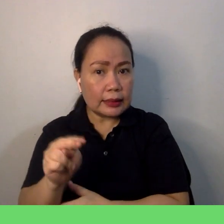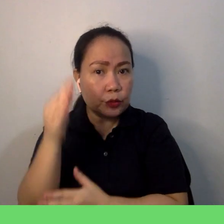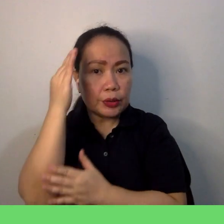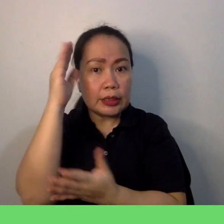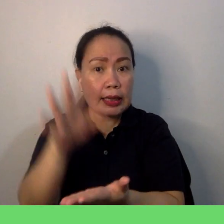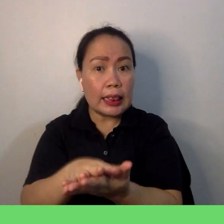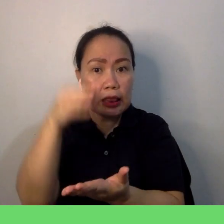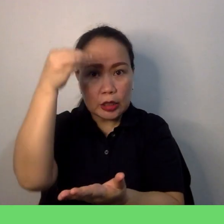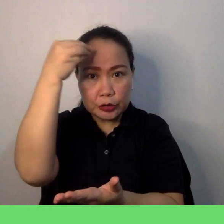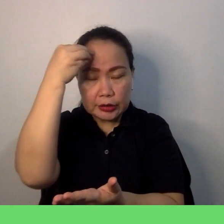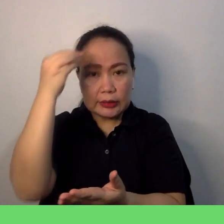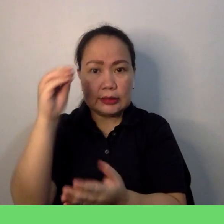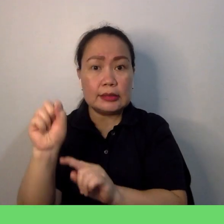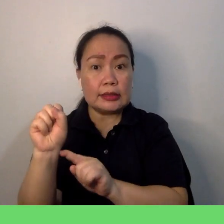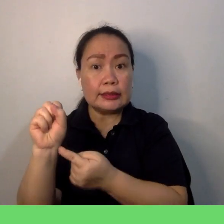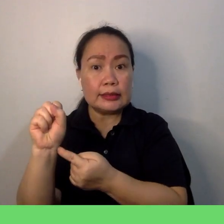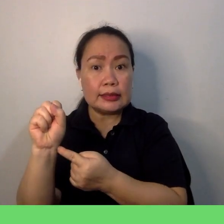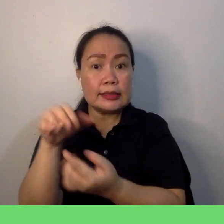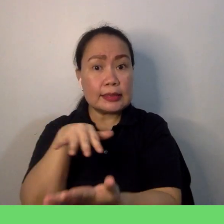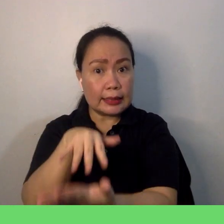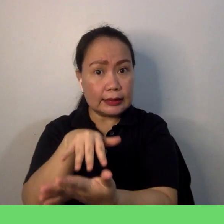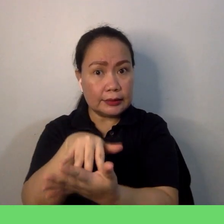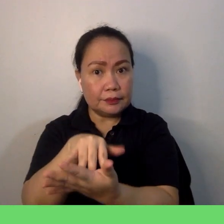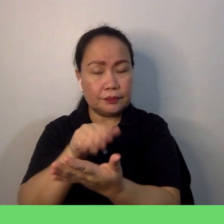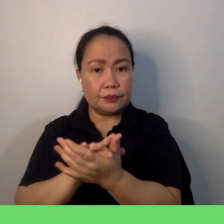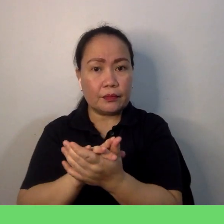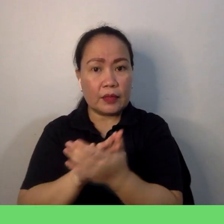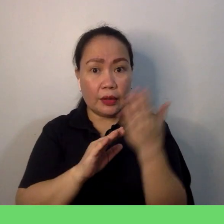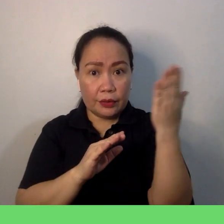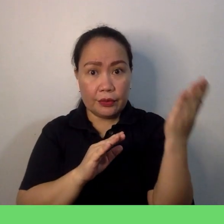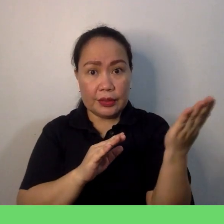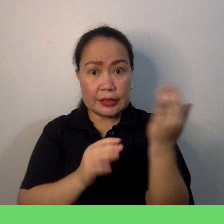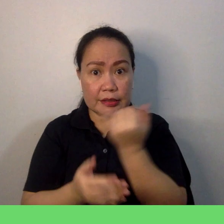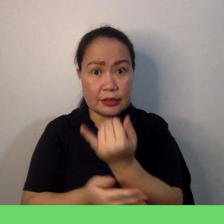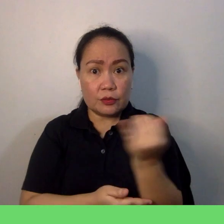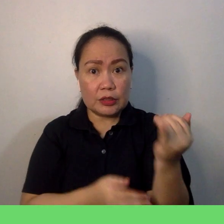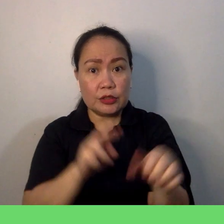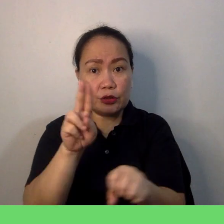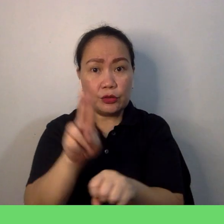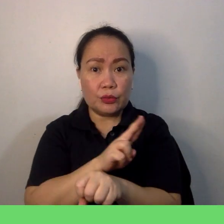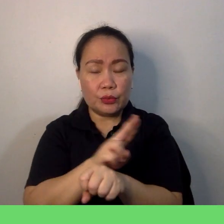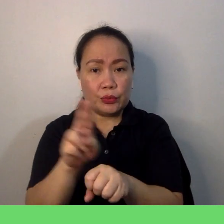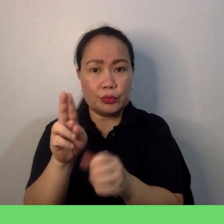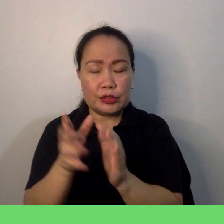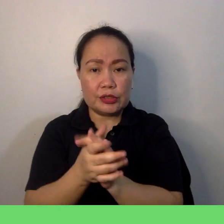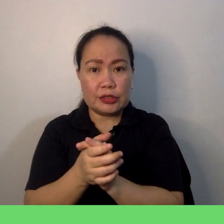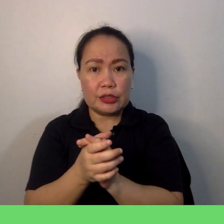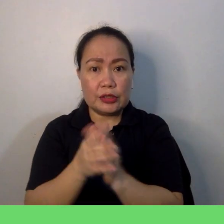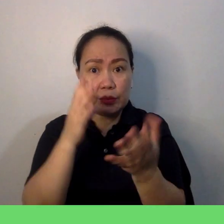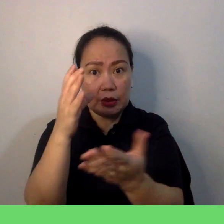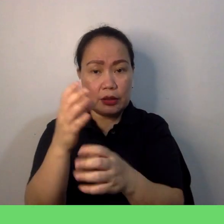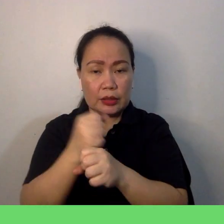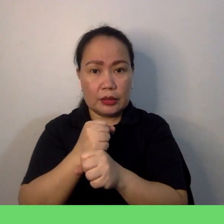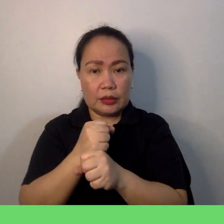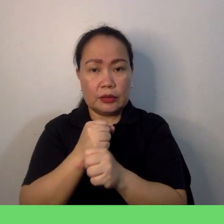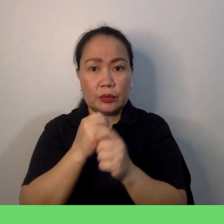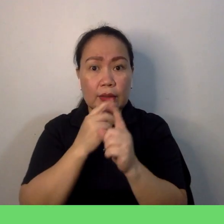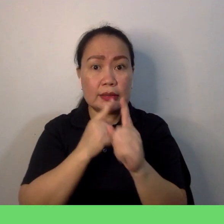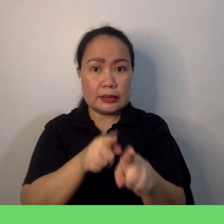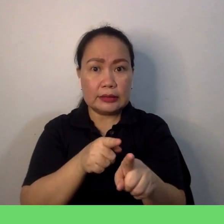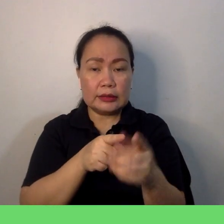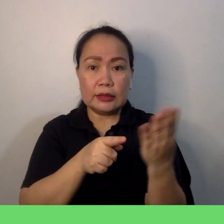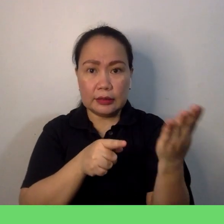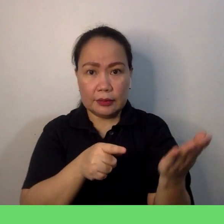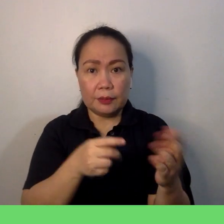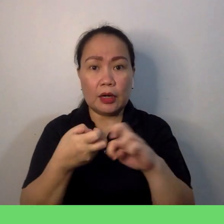malaman dun sa start ng ating study. So, these instruments are used to gather essential information to answer the